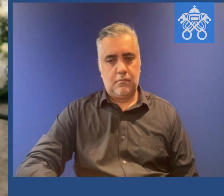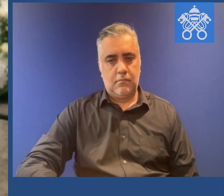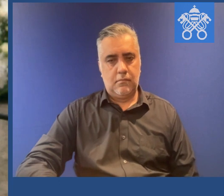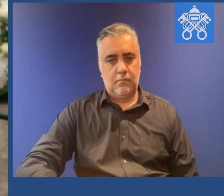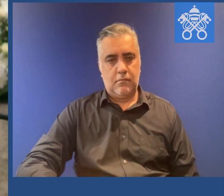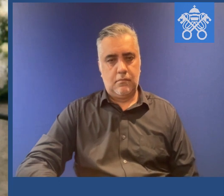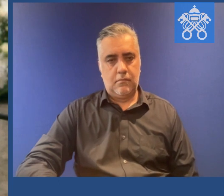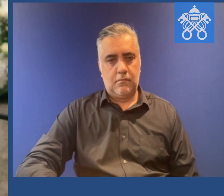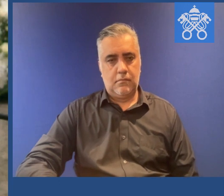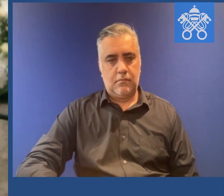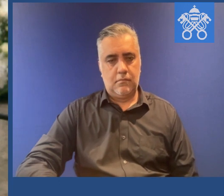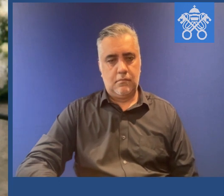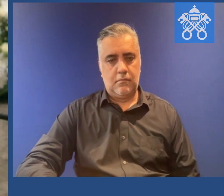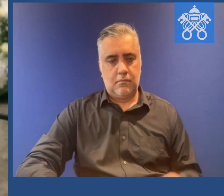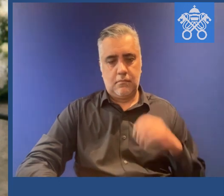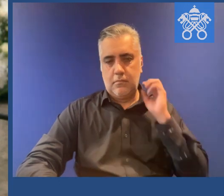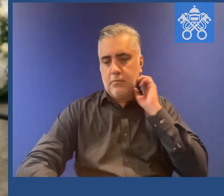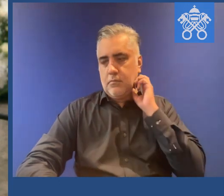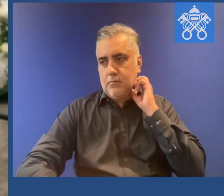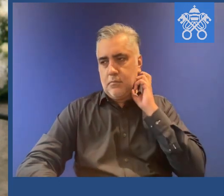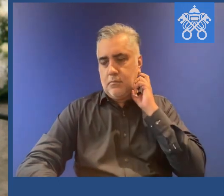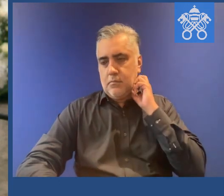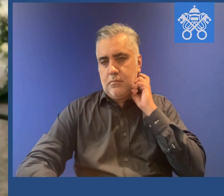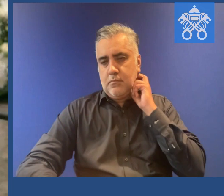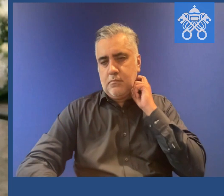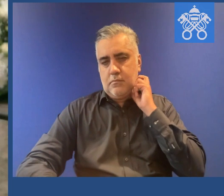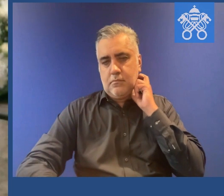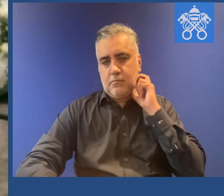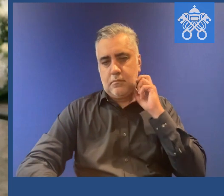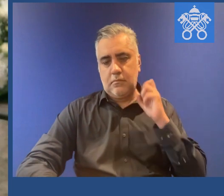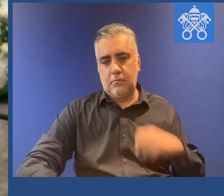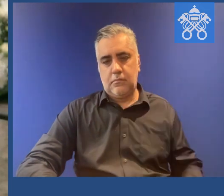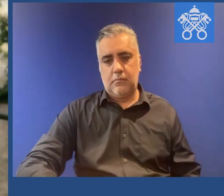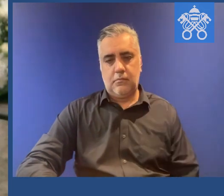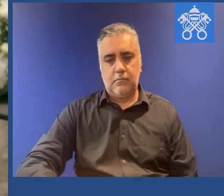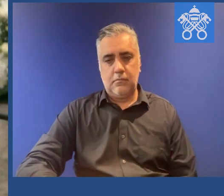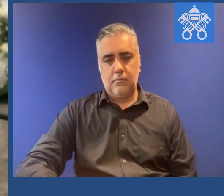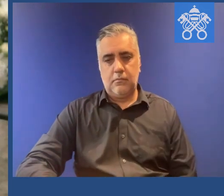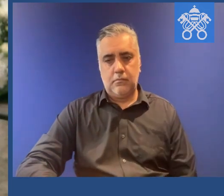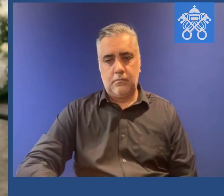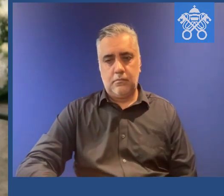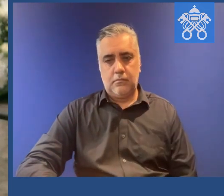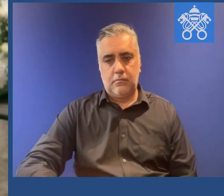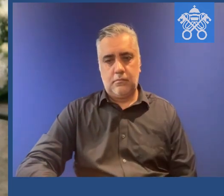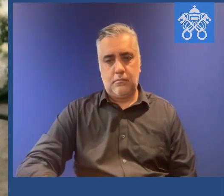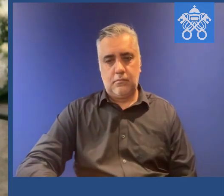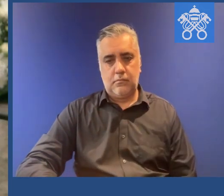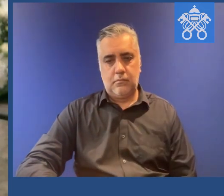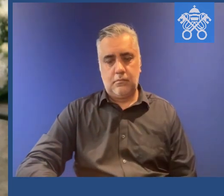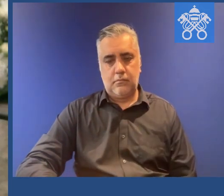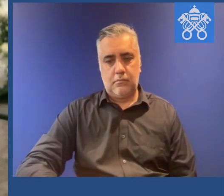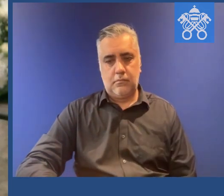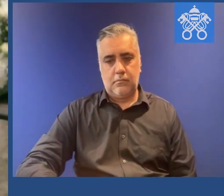noi e con Lui possiamo affrontare e superare tutto,